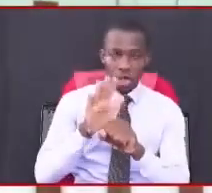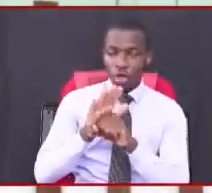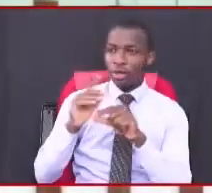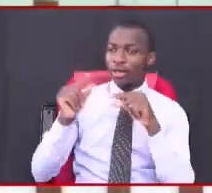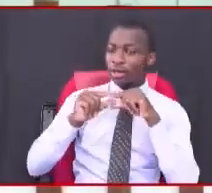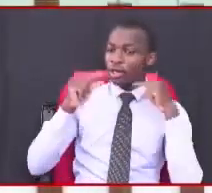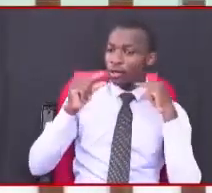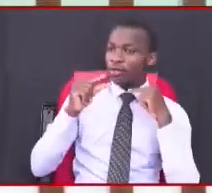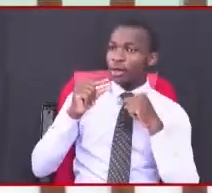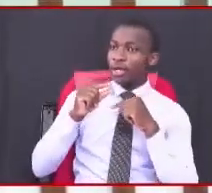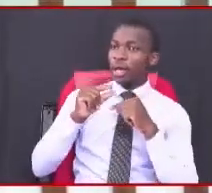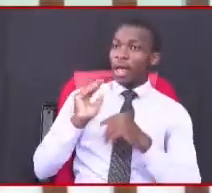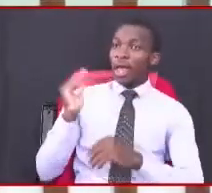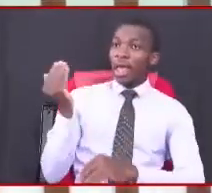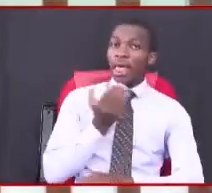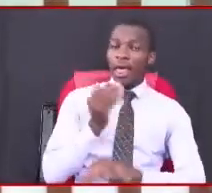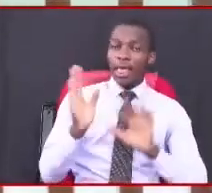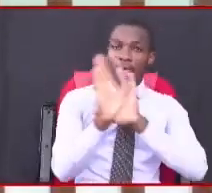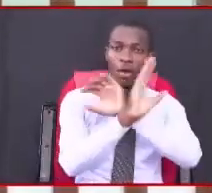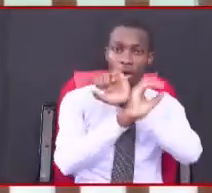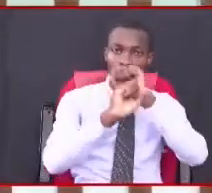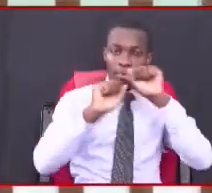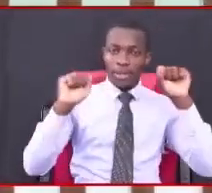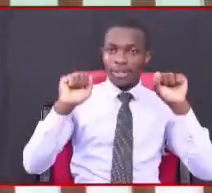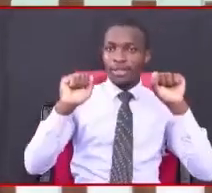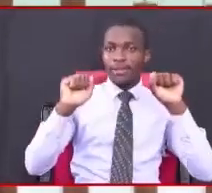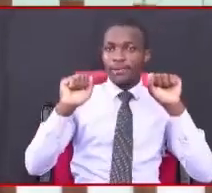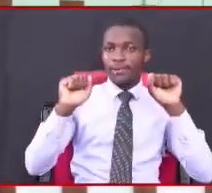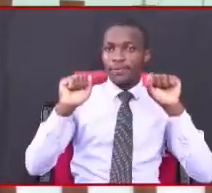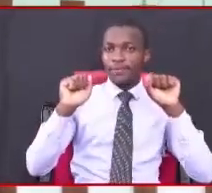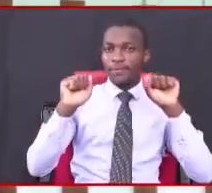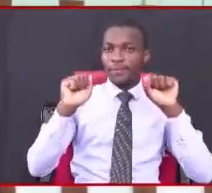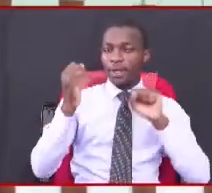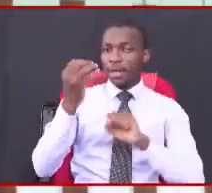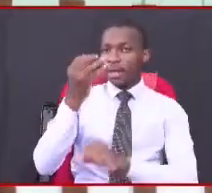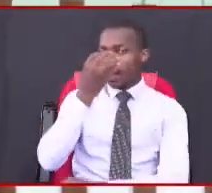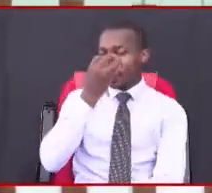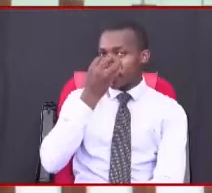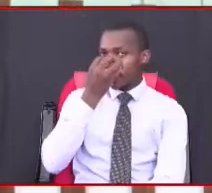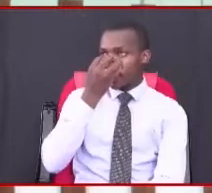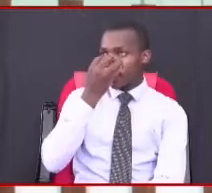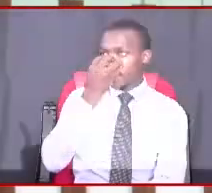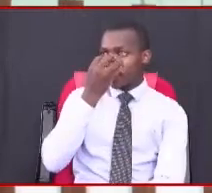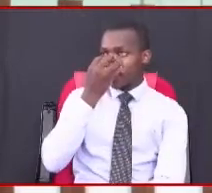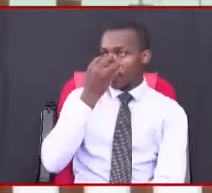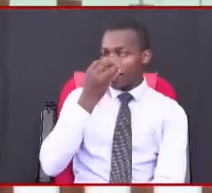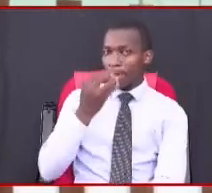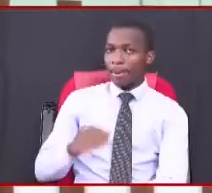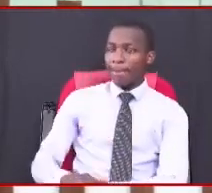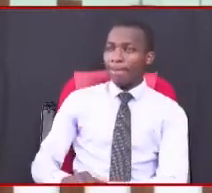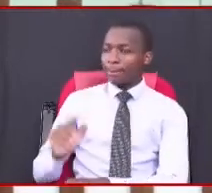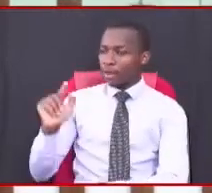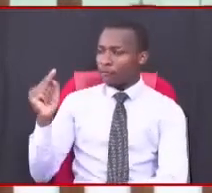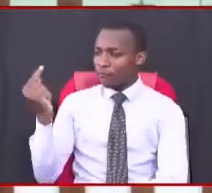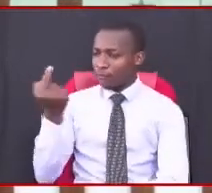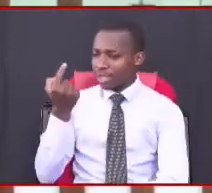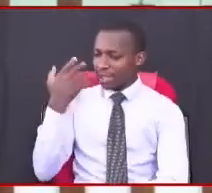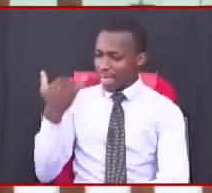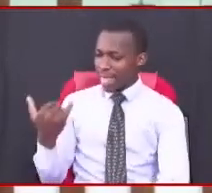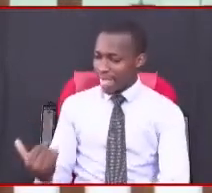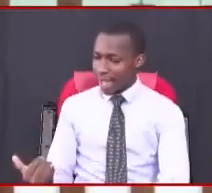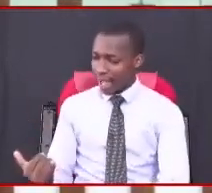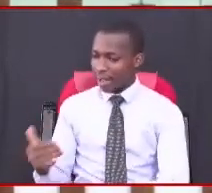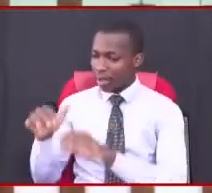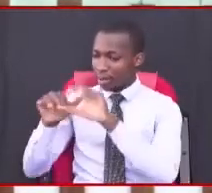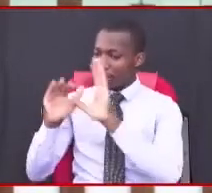Your Excellency, President of our Republic of Kenya, and one of the first younger elders